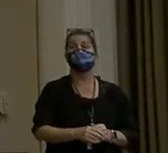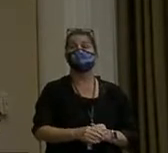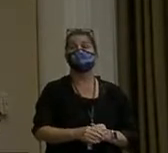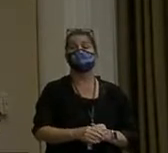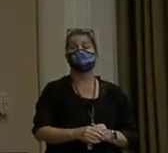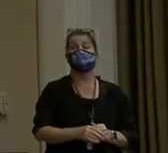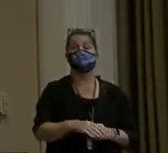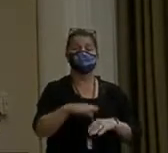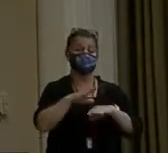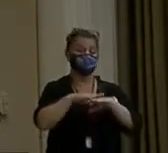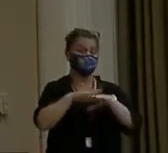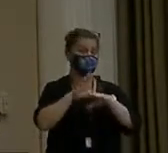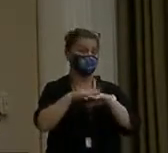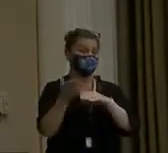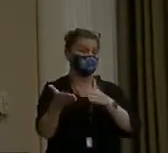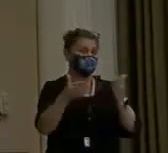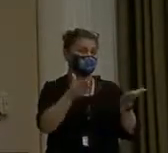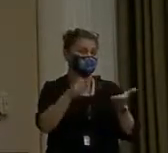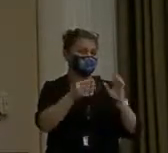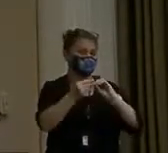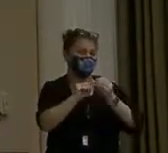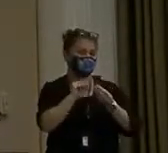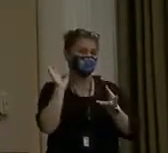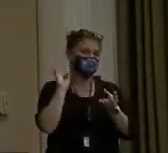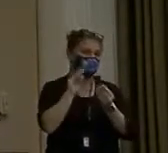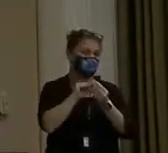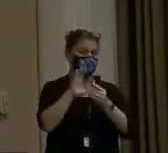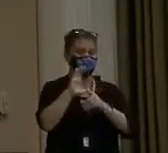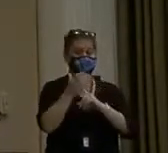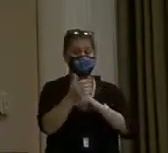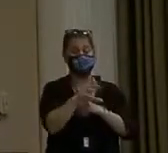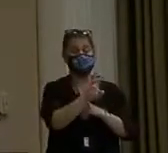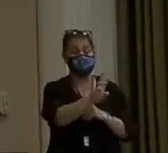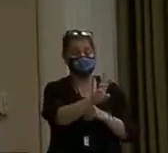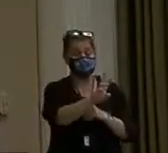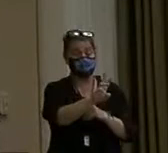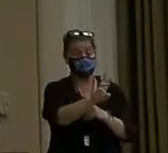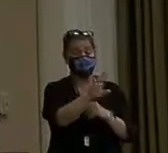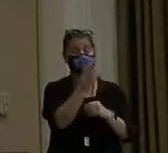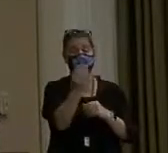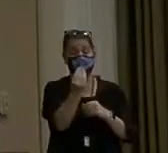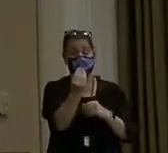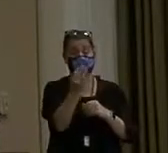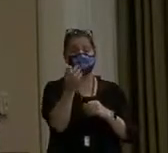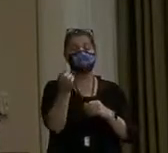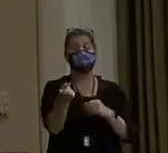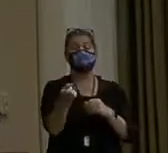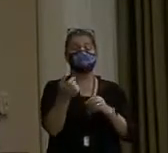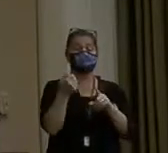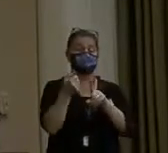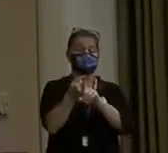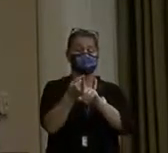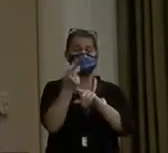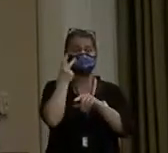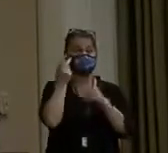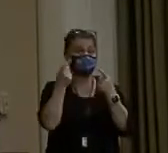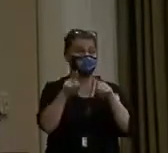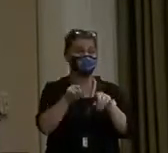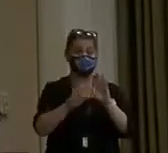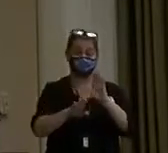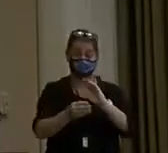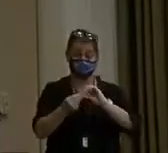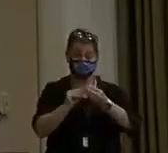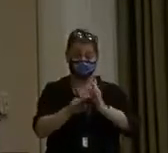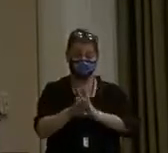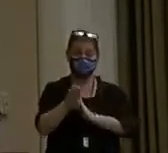A little bit about mortality. Again, these are cumulative cases. March 4th, it was 6, then 14. And then look at what happened to the